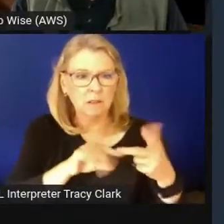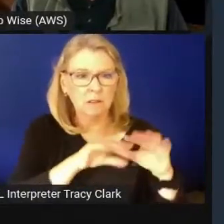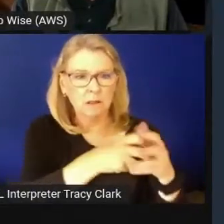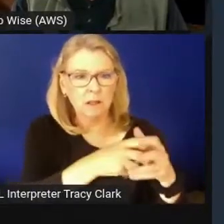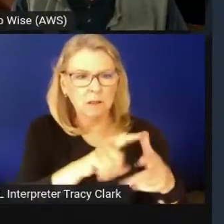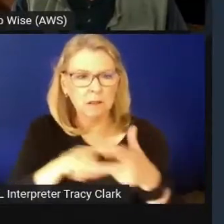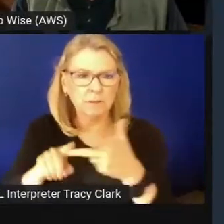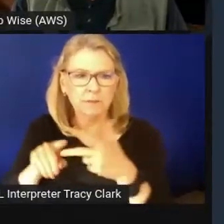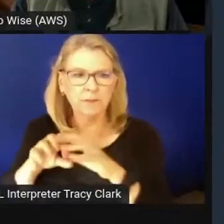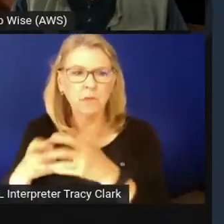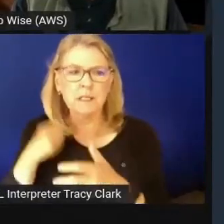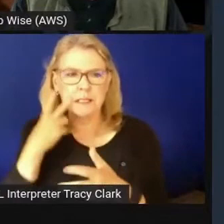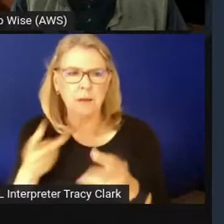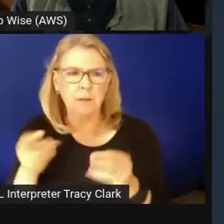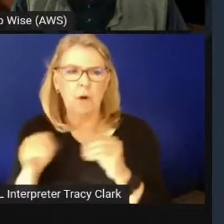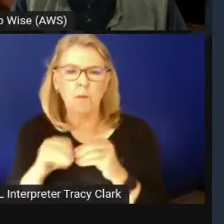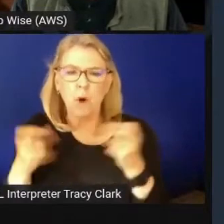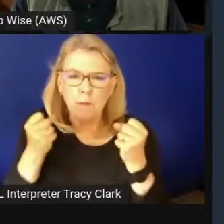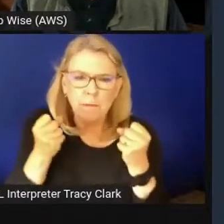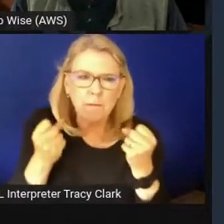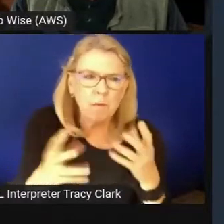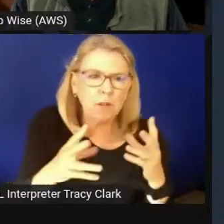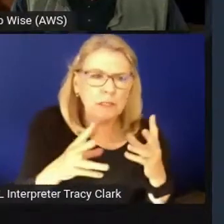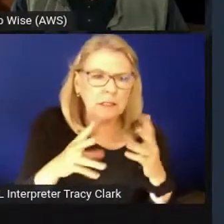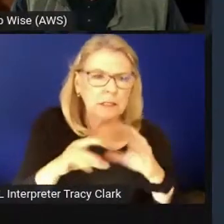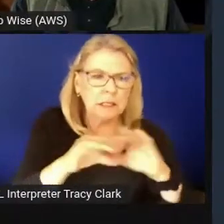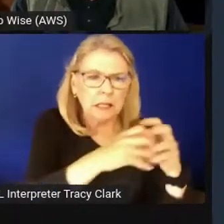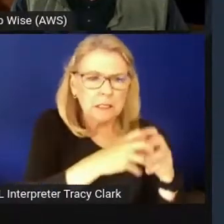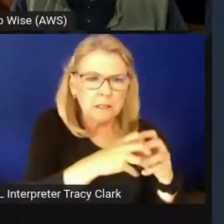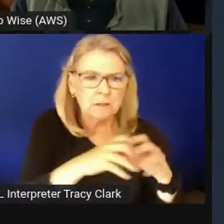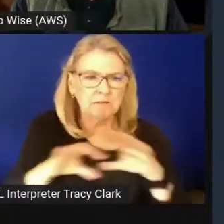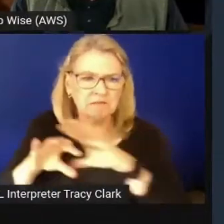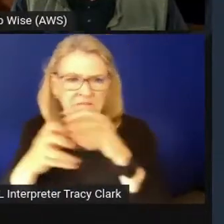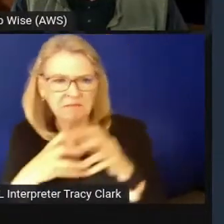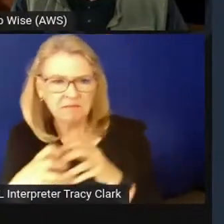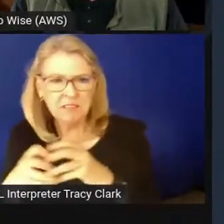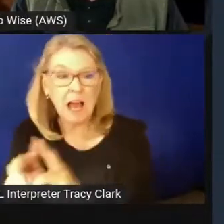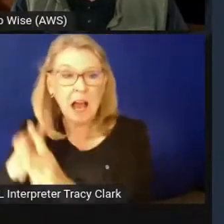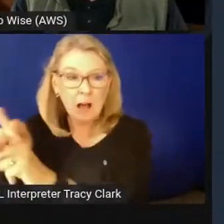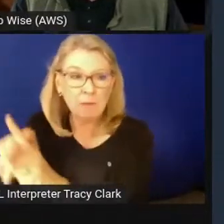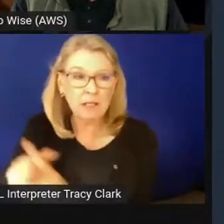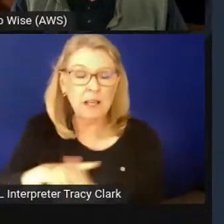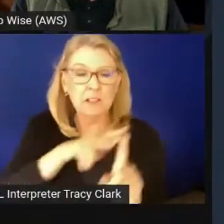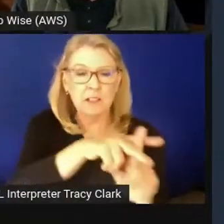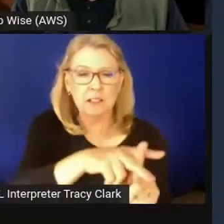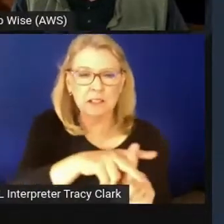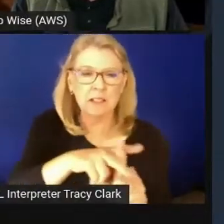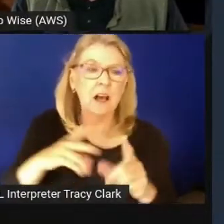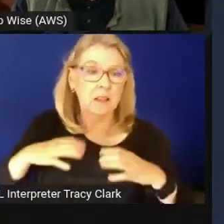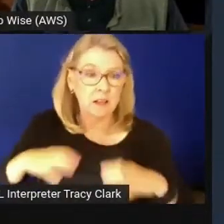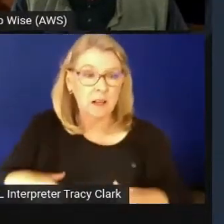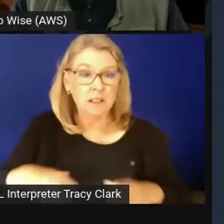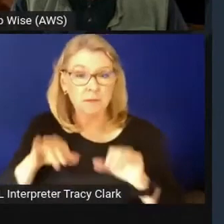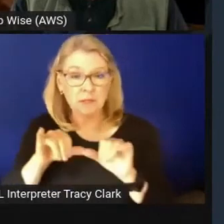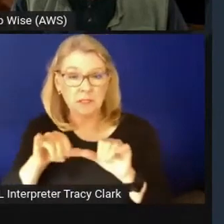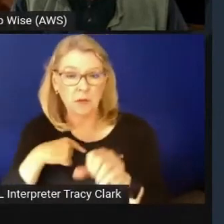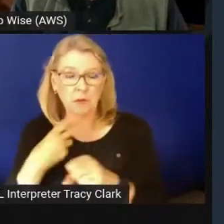multi-cluster applications as customers scale their use of Kubernetes. So check that out during the third act.